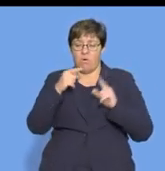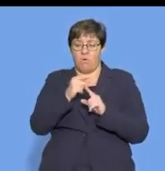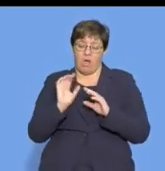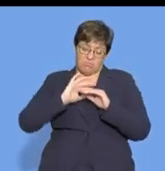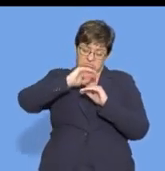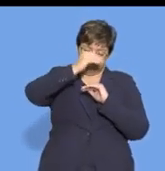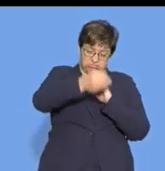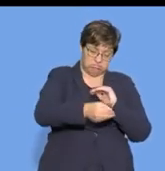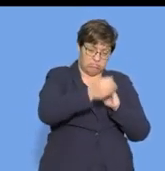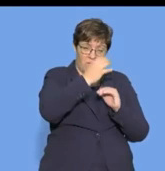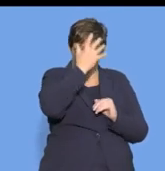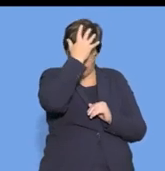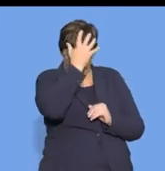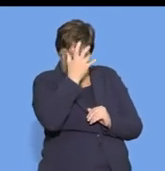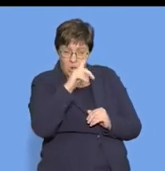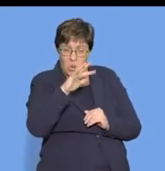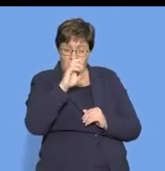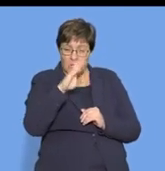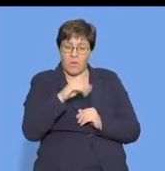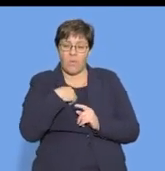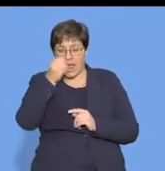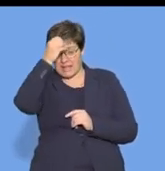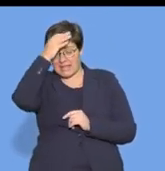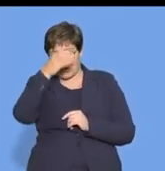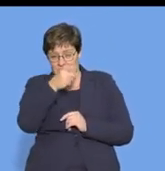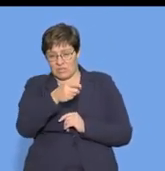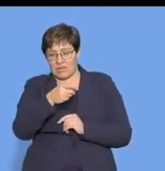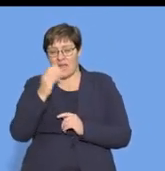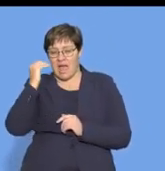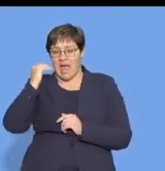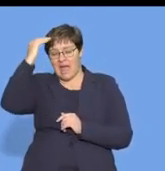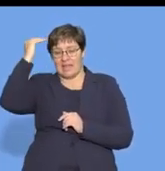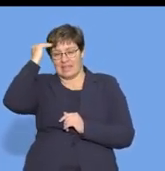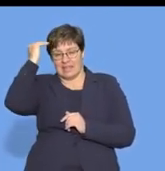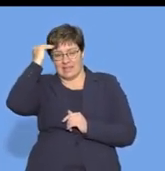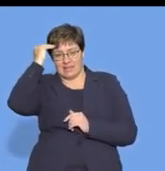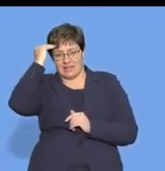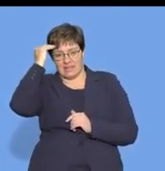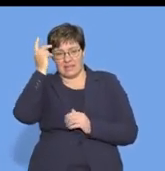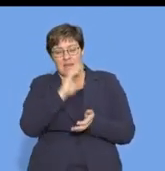larger forehead, and remember that's where the frontal lobe is, where your intelligence and your